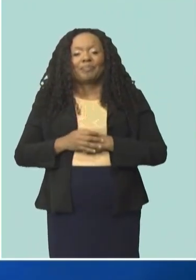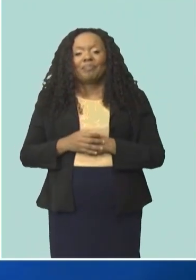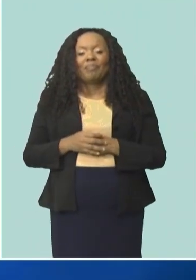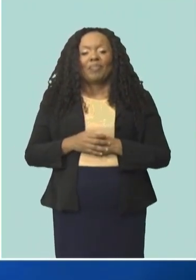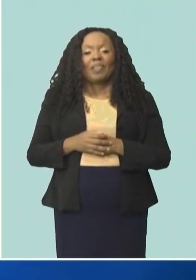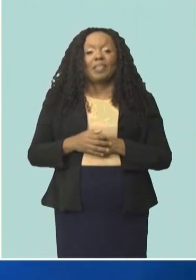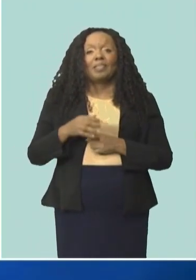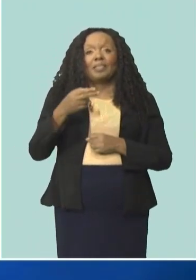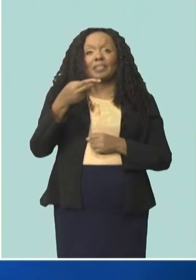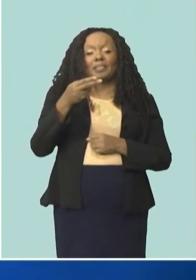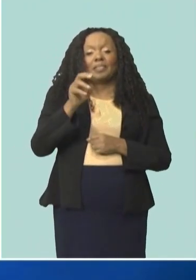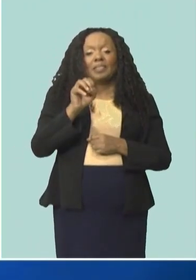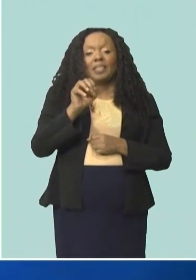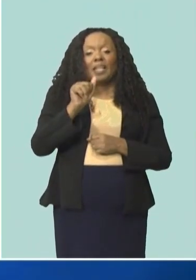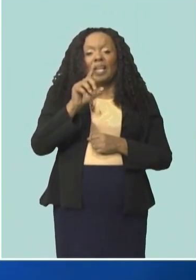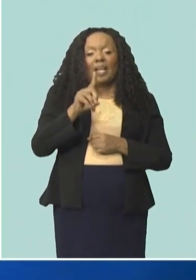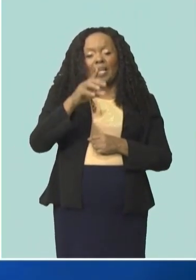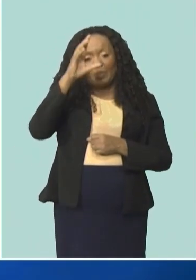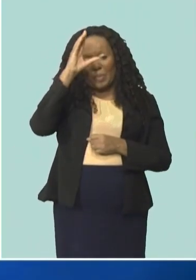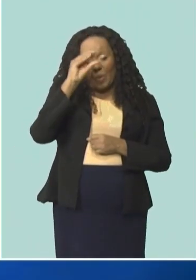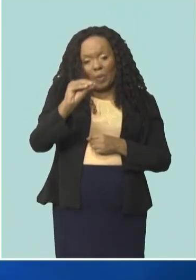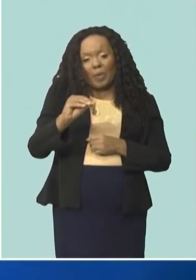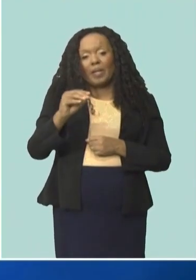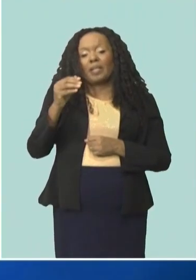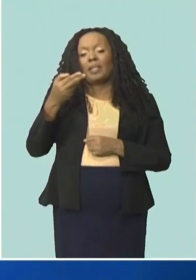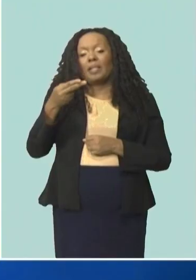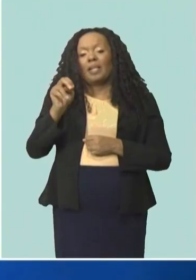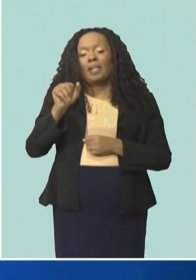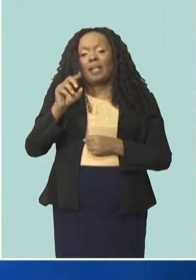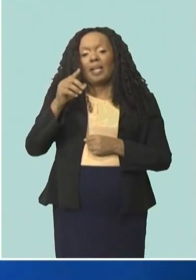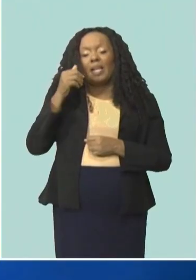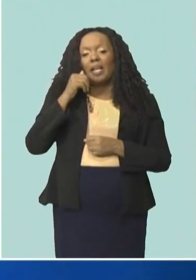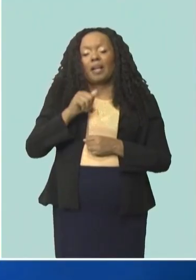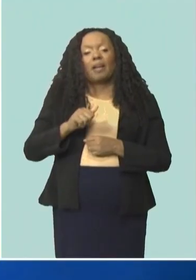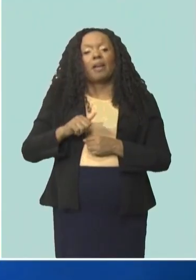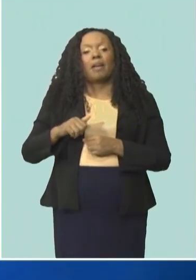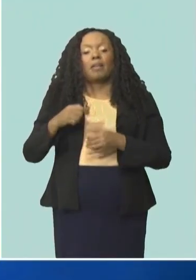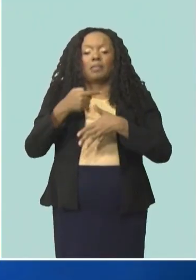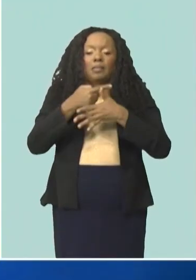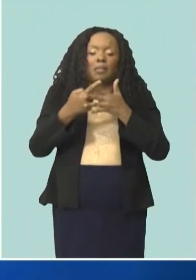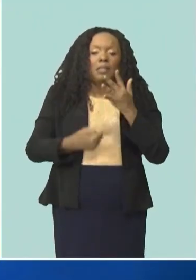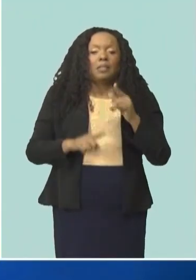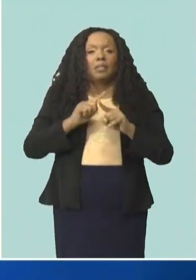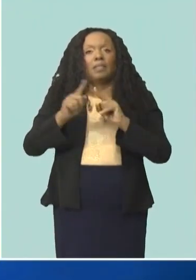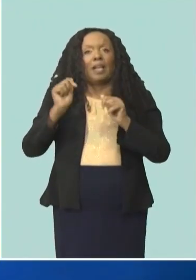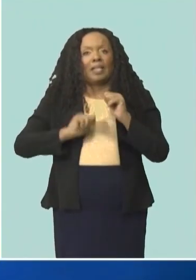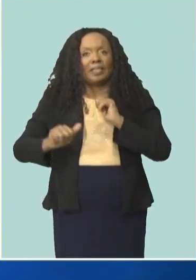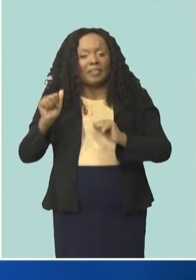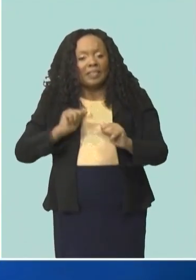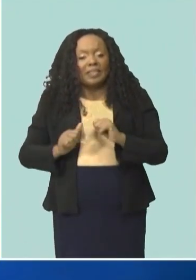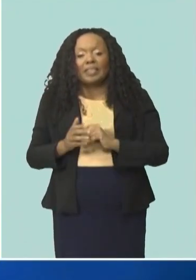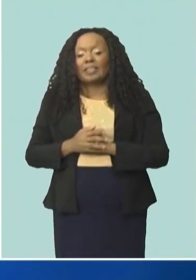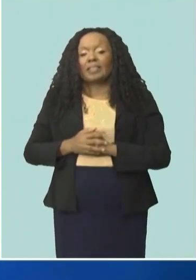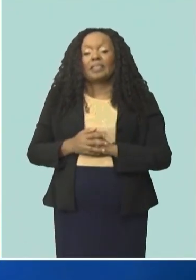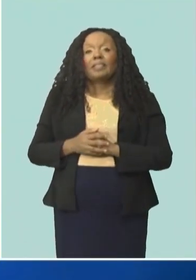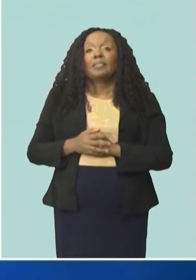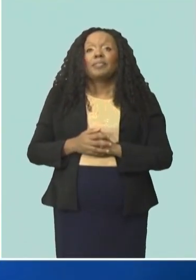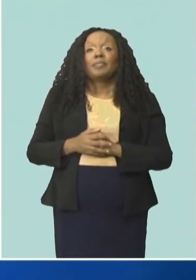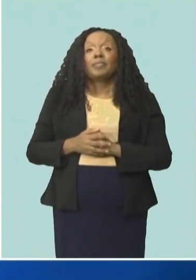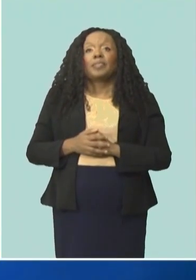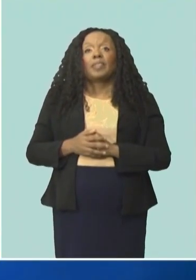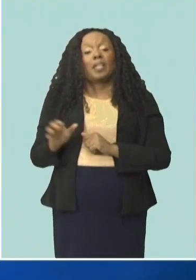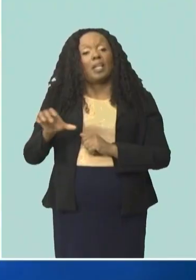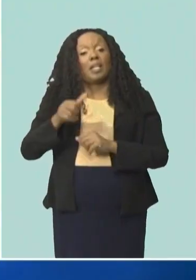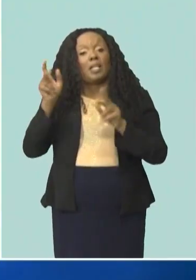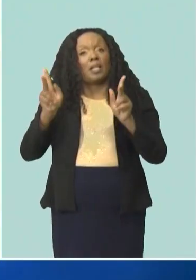girl presented a detailed report on the school's activities over the past year, followed by a spoken word performance from